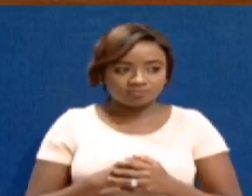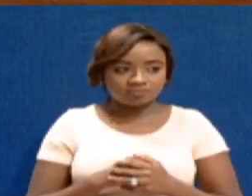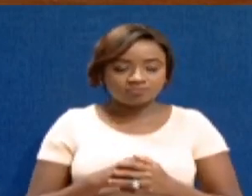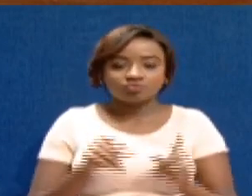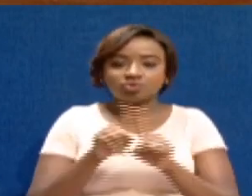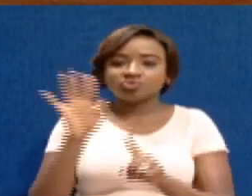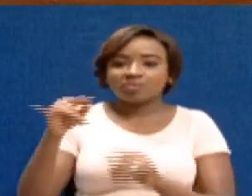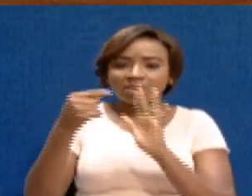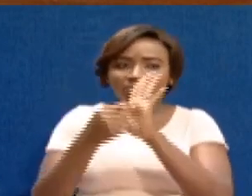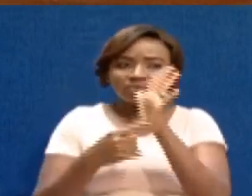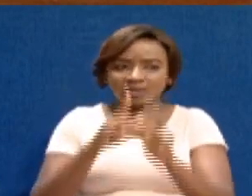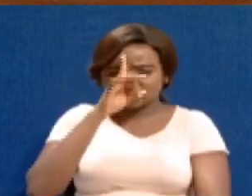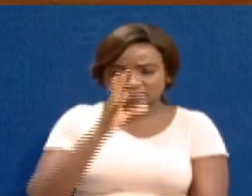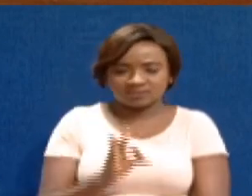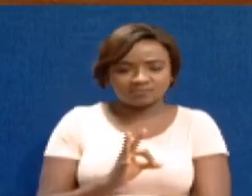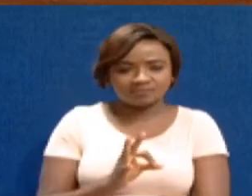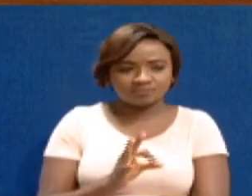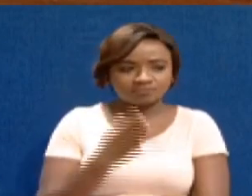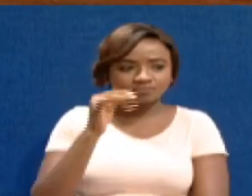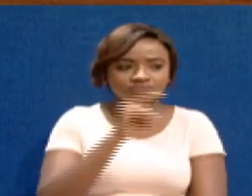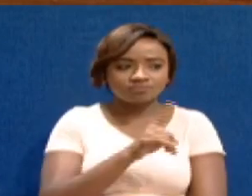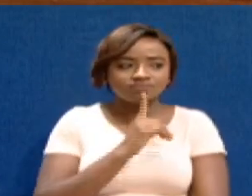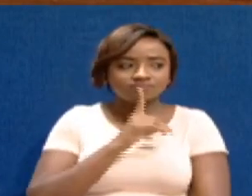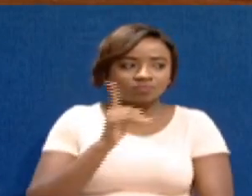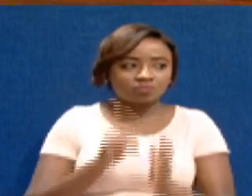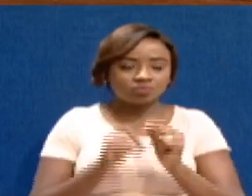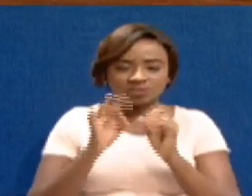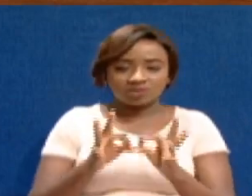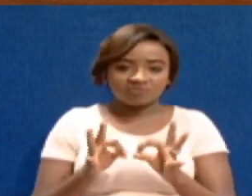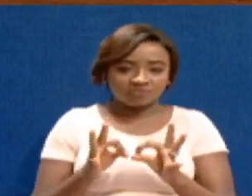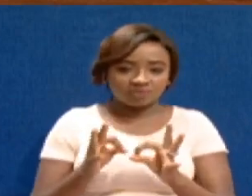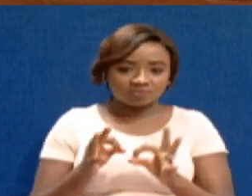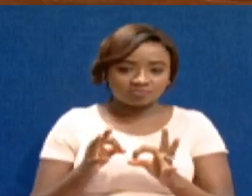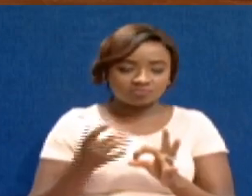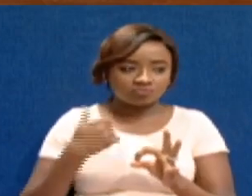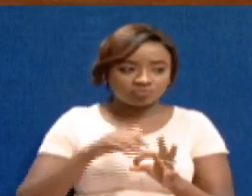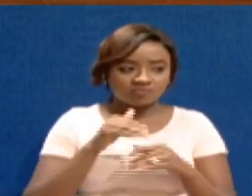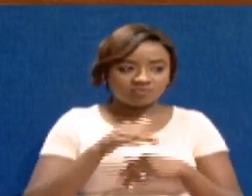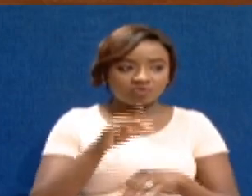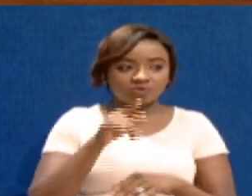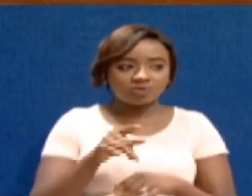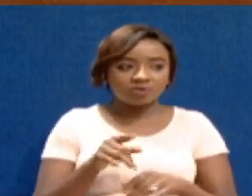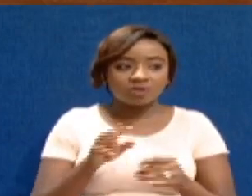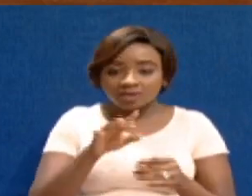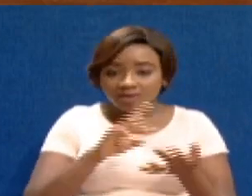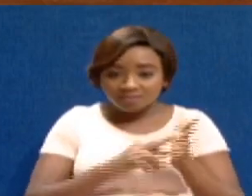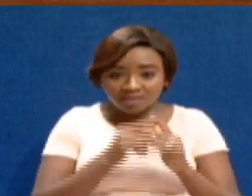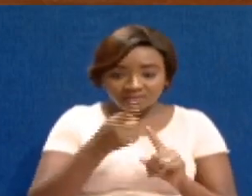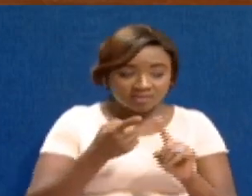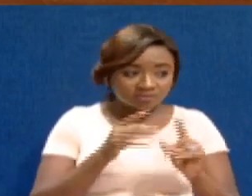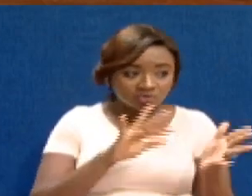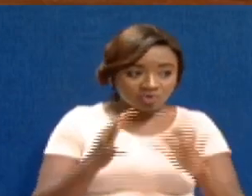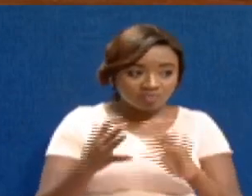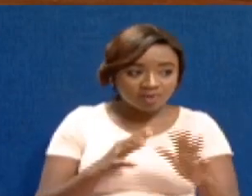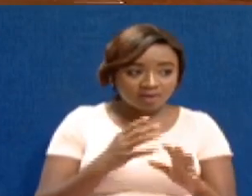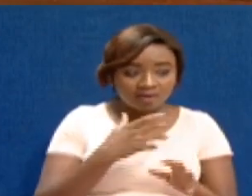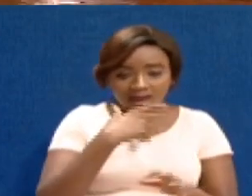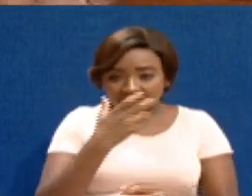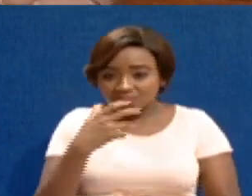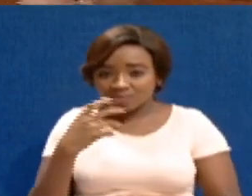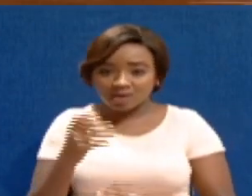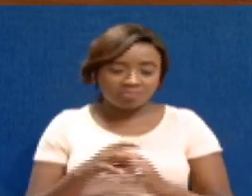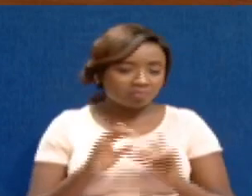for the minorities of the minorities. But having said that, When you look at this country, you have these,